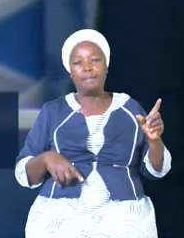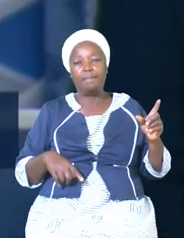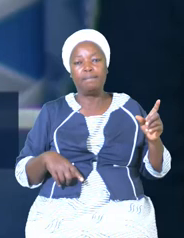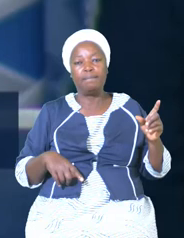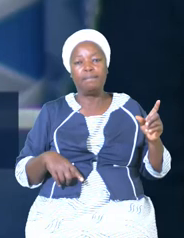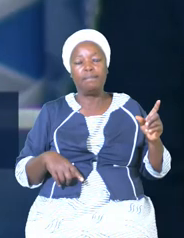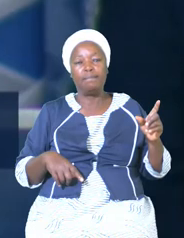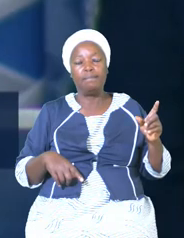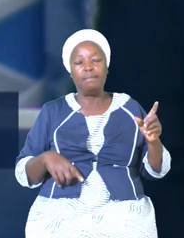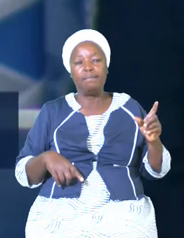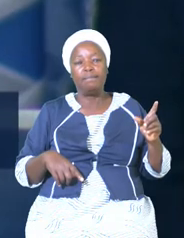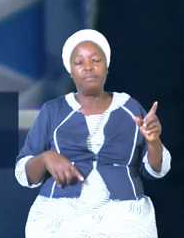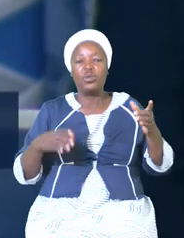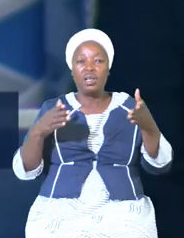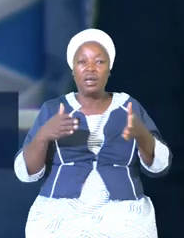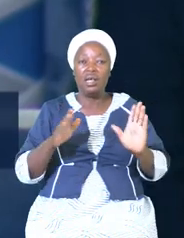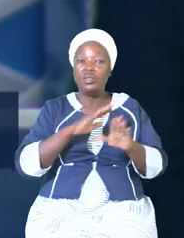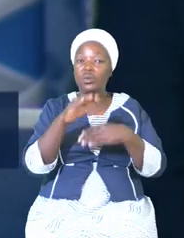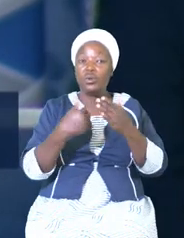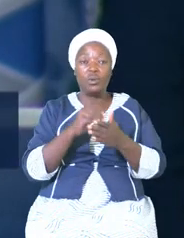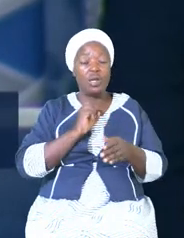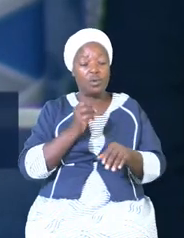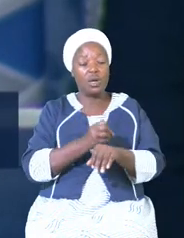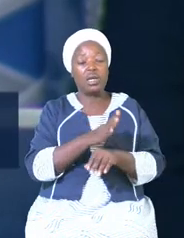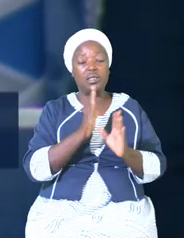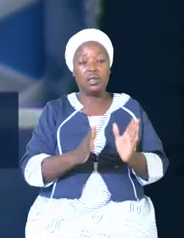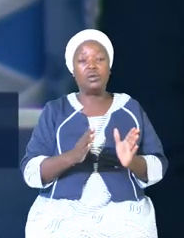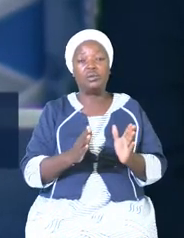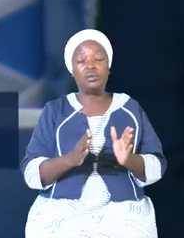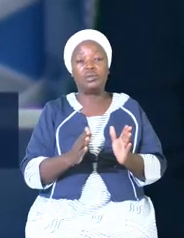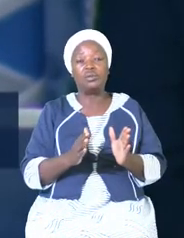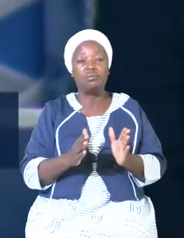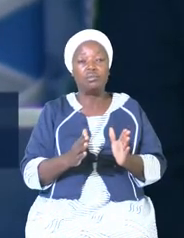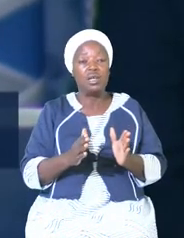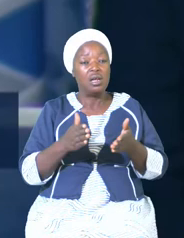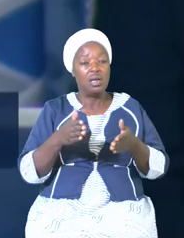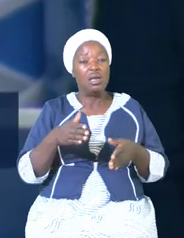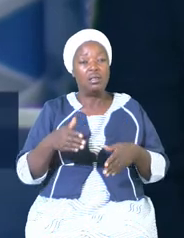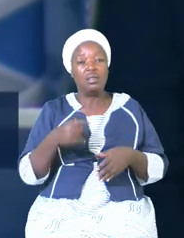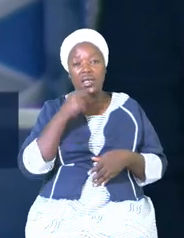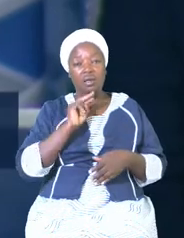Let our counselors wave to us if they are true.